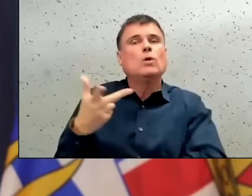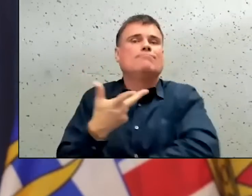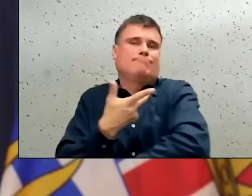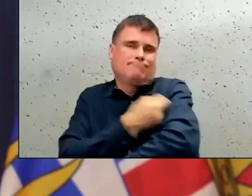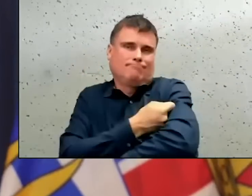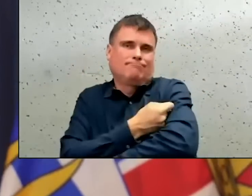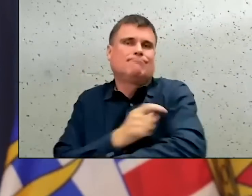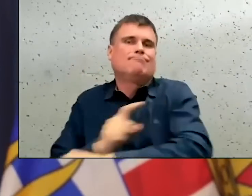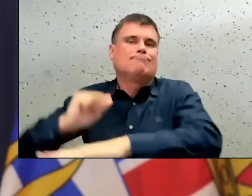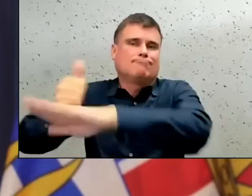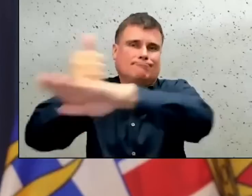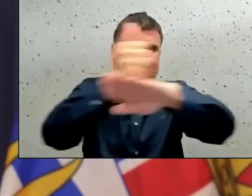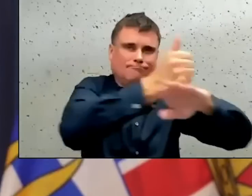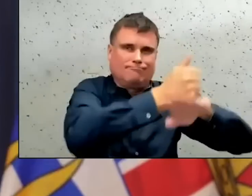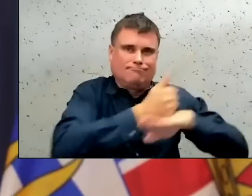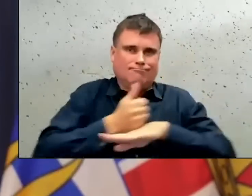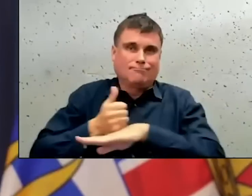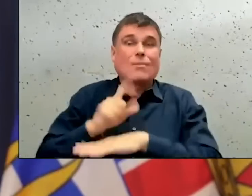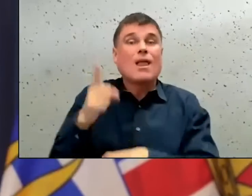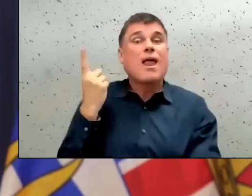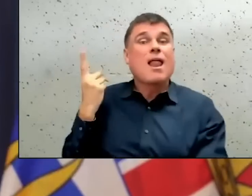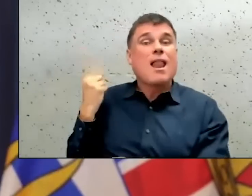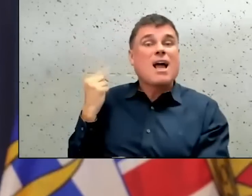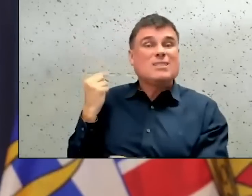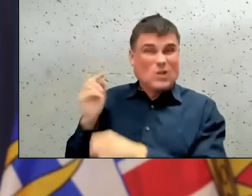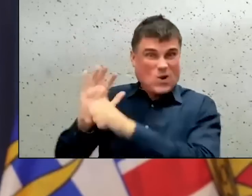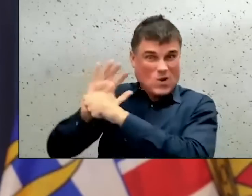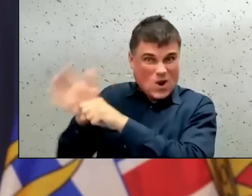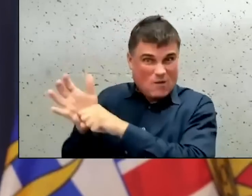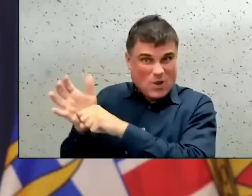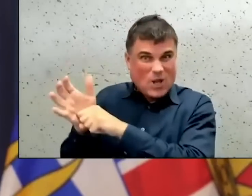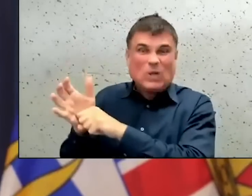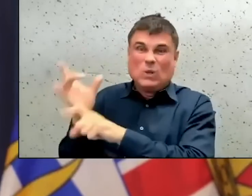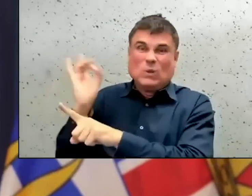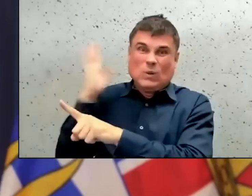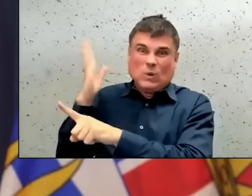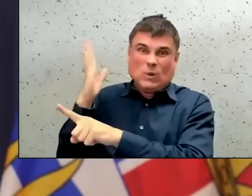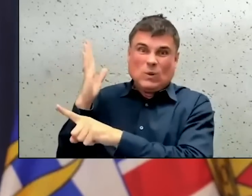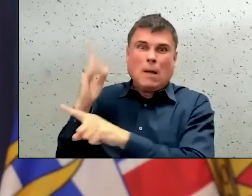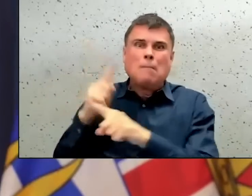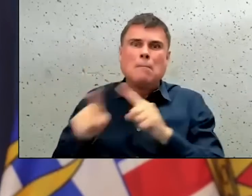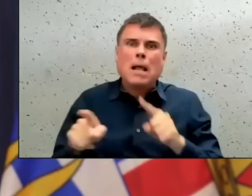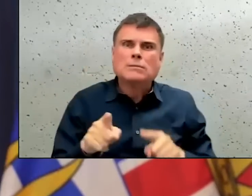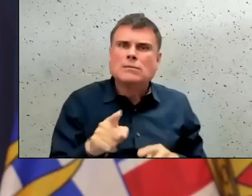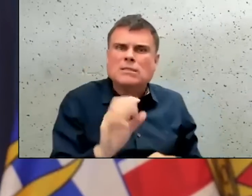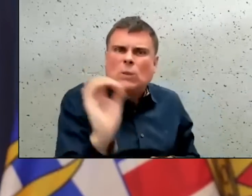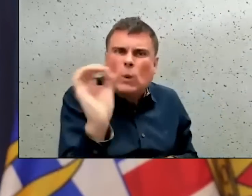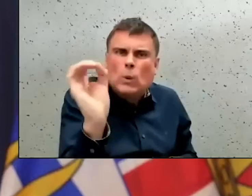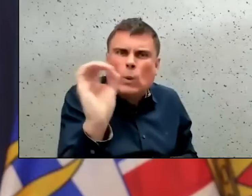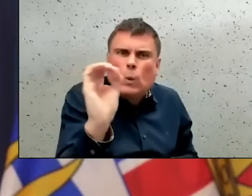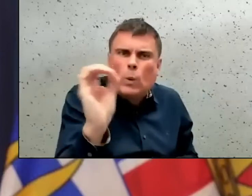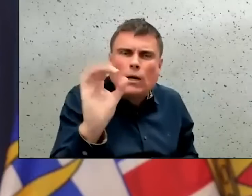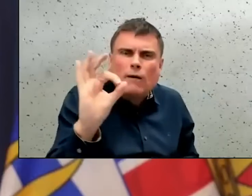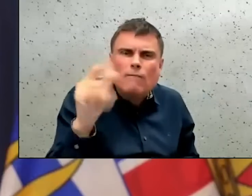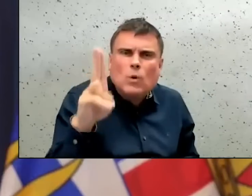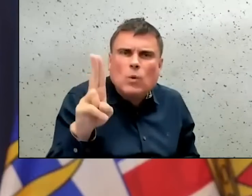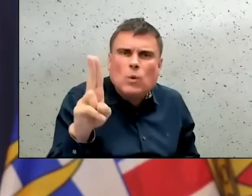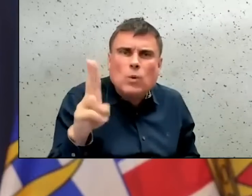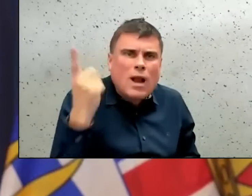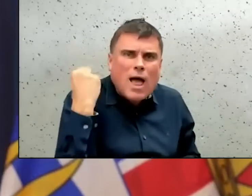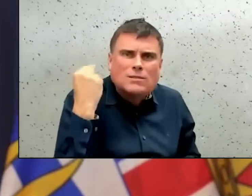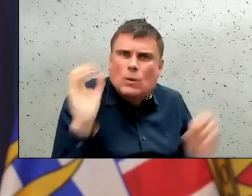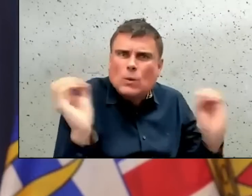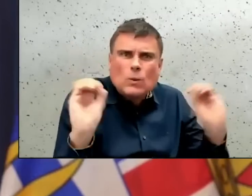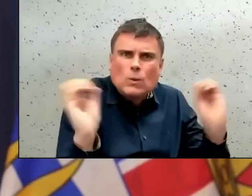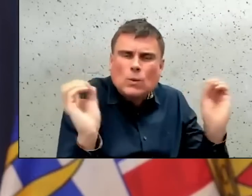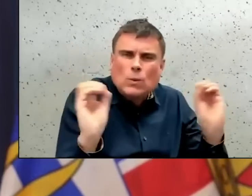the challenges with COVID-19, we had very few, actually no active cases of influenza from outside. We did have a